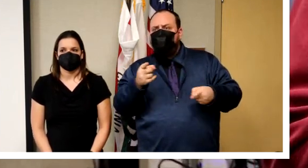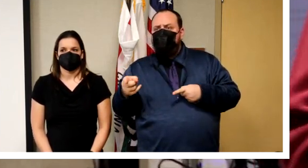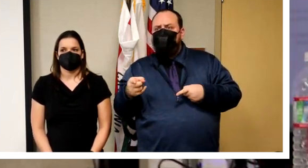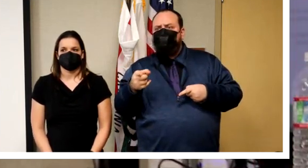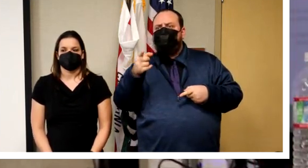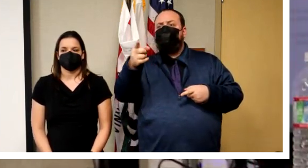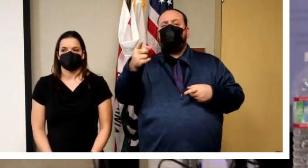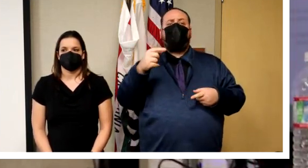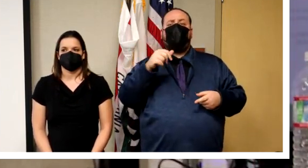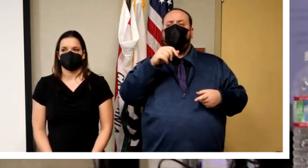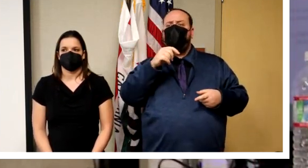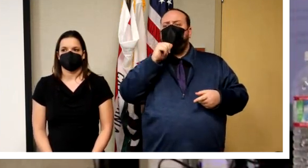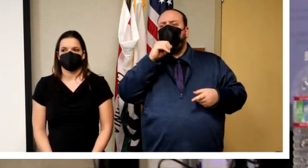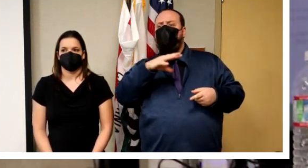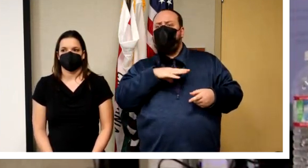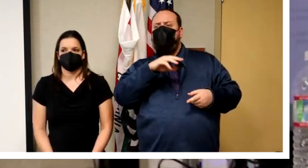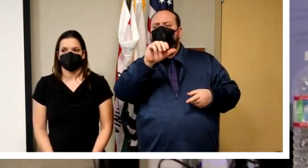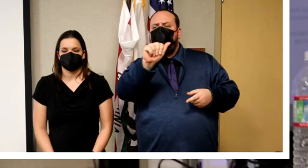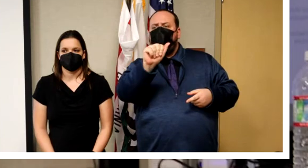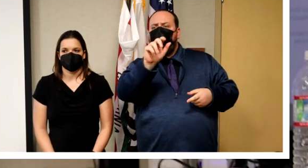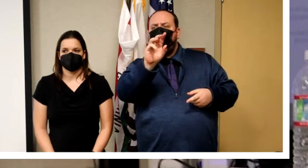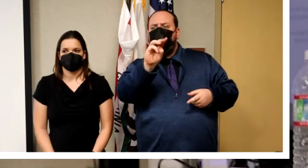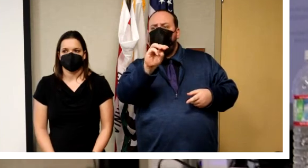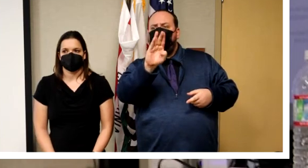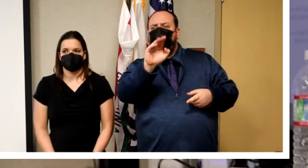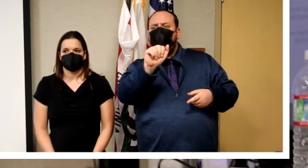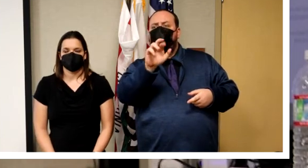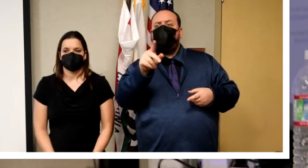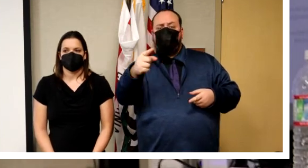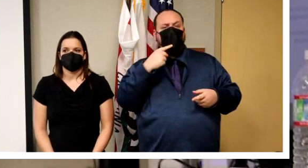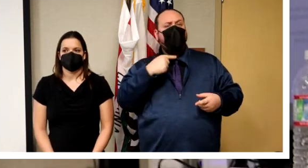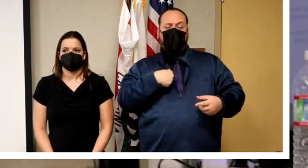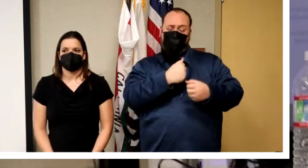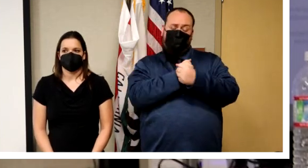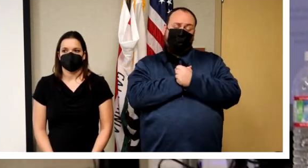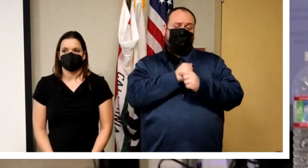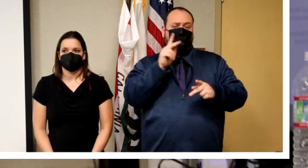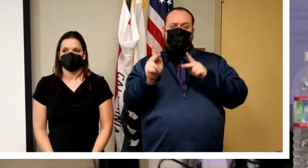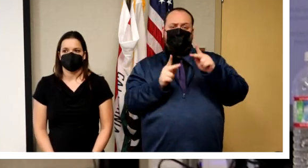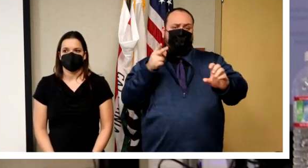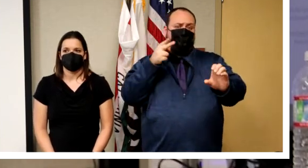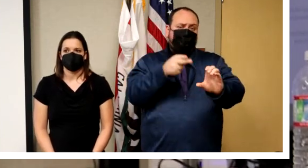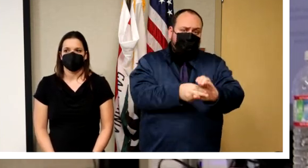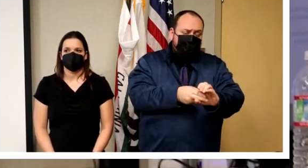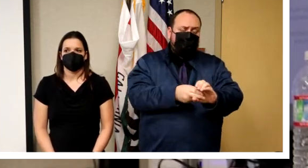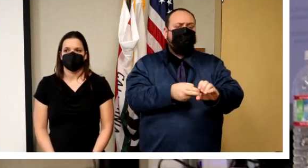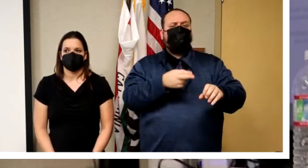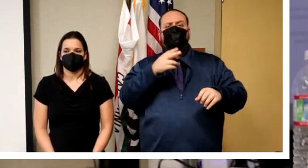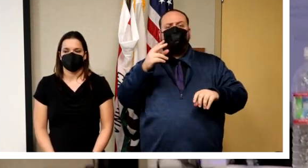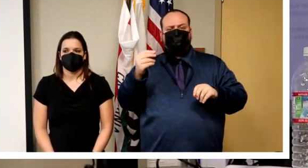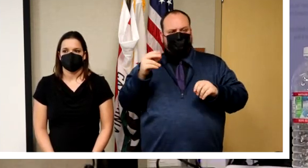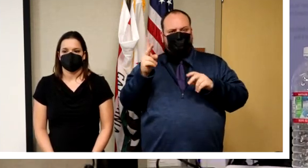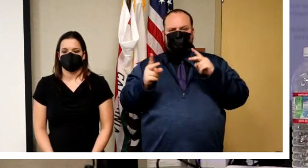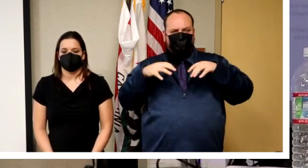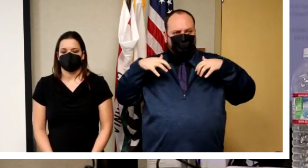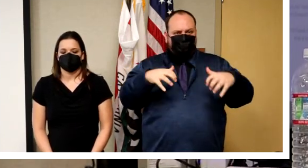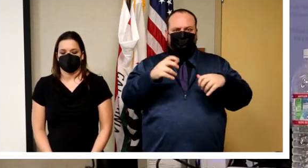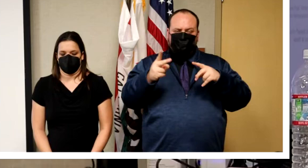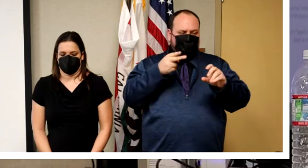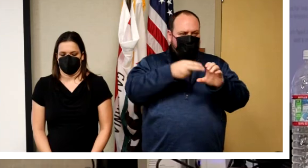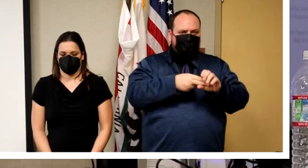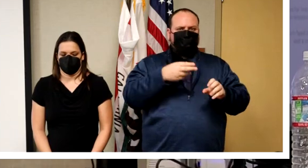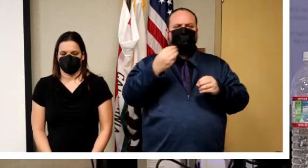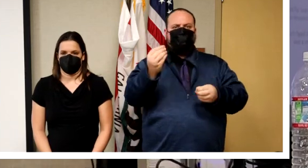I love the idea of the public participating, and I would love for maps to be given as far as like 7-day notice and